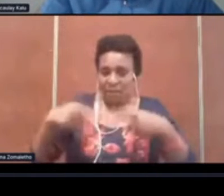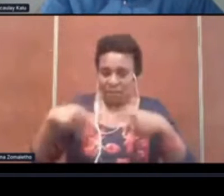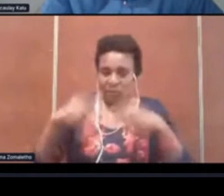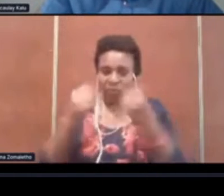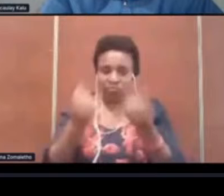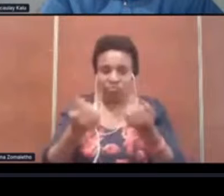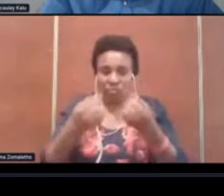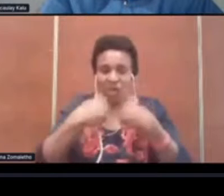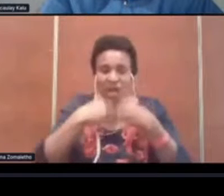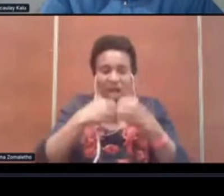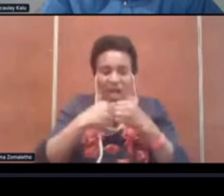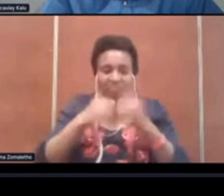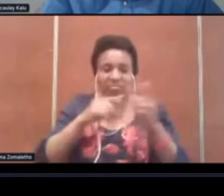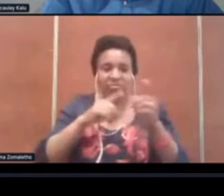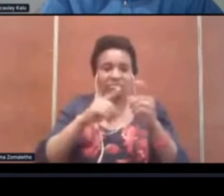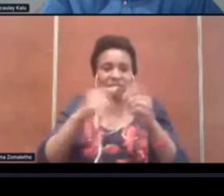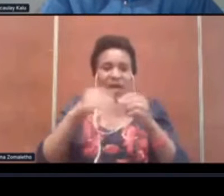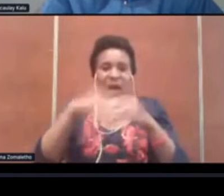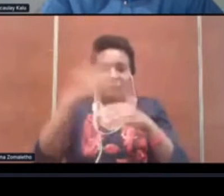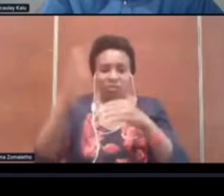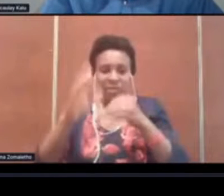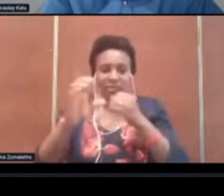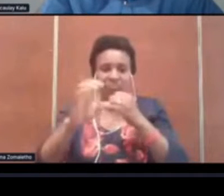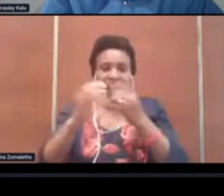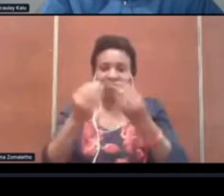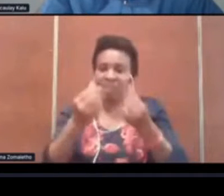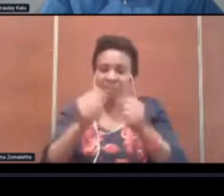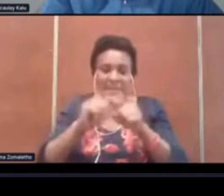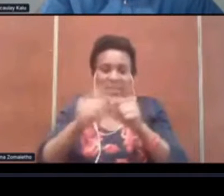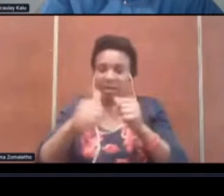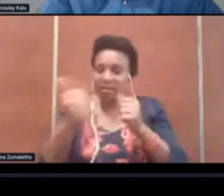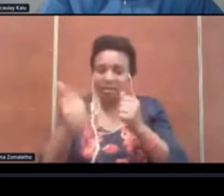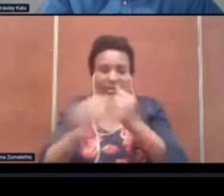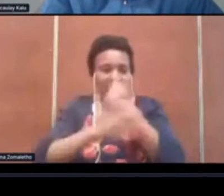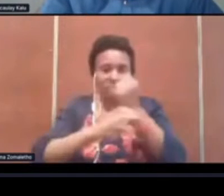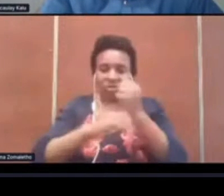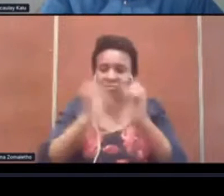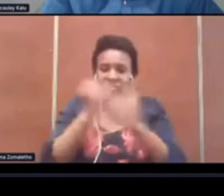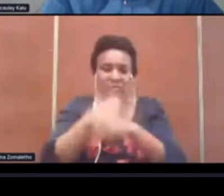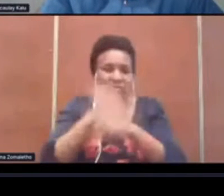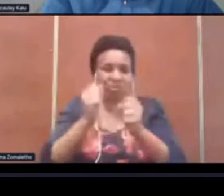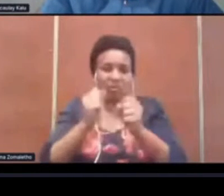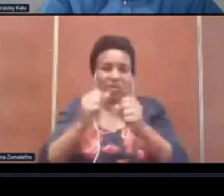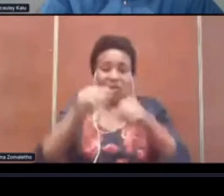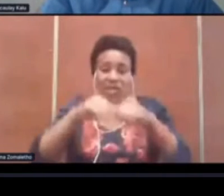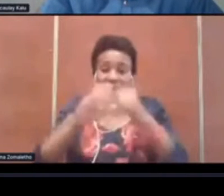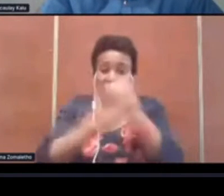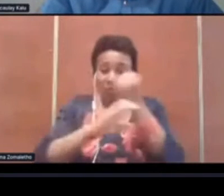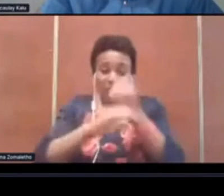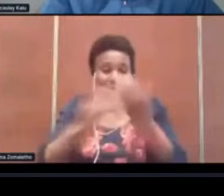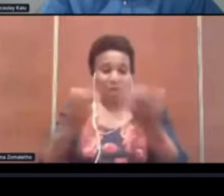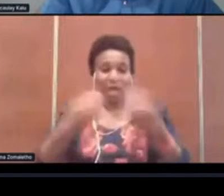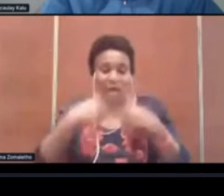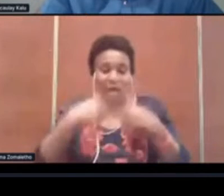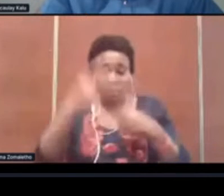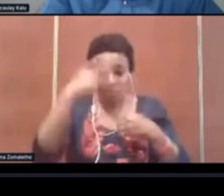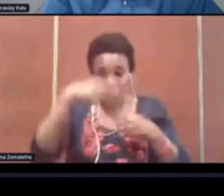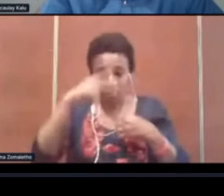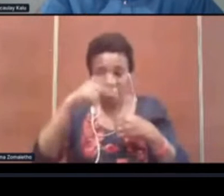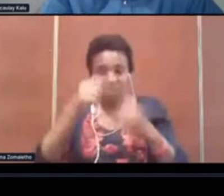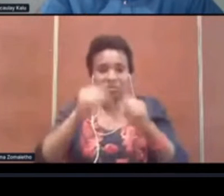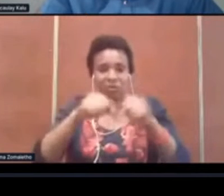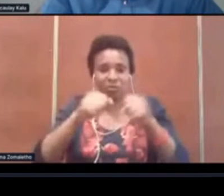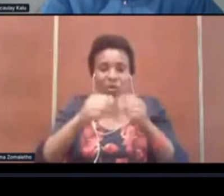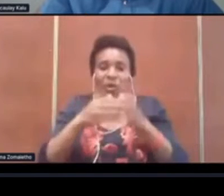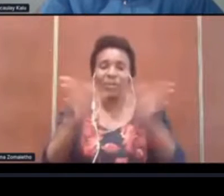foreign currency accounts. In other countries, they don't. In the countries where you have these policies where they are open to their